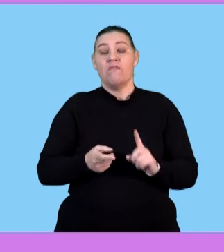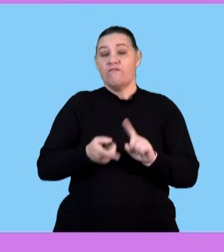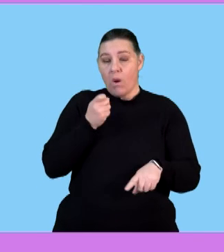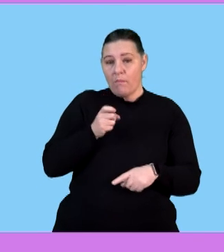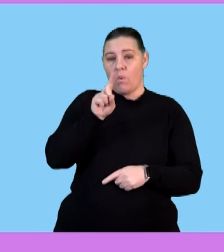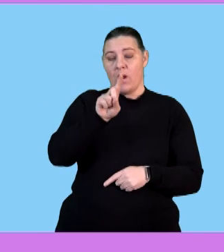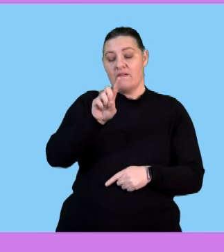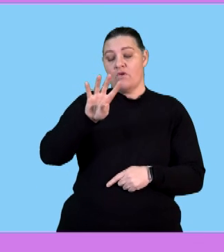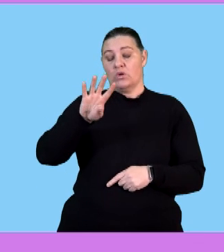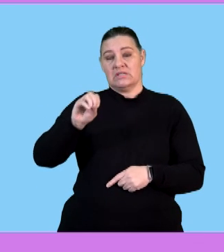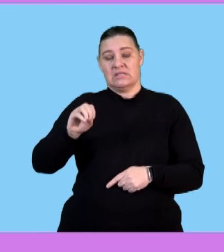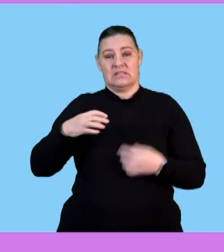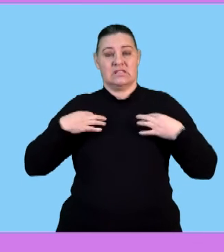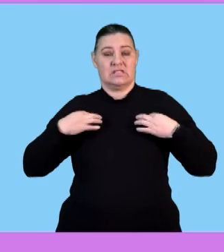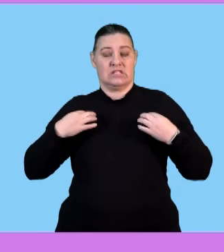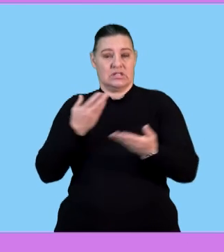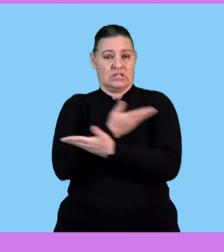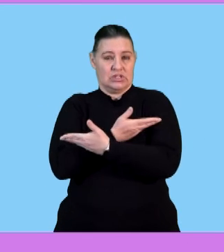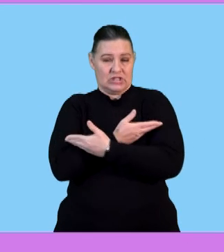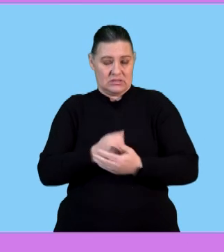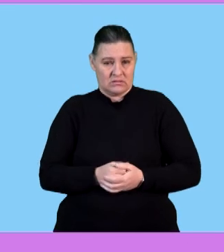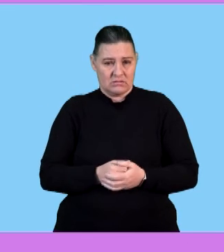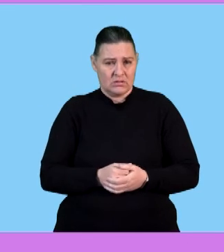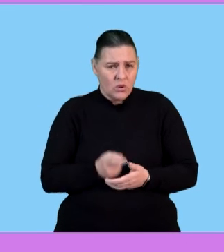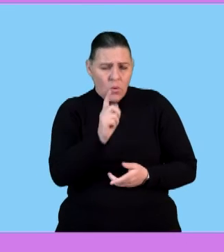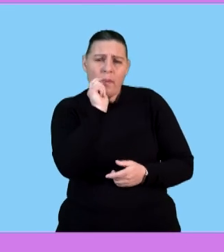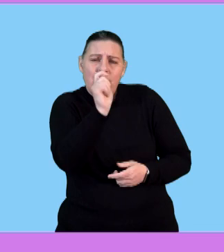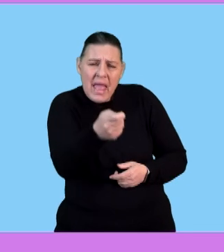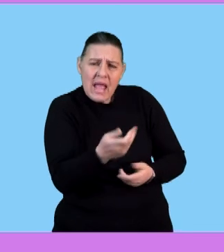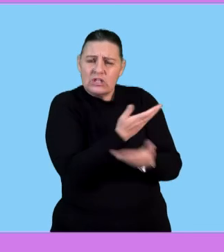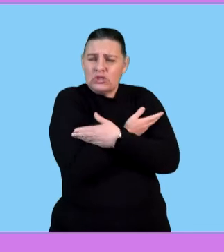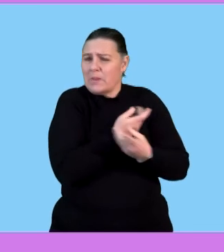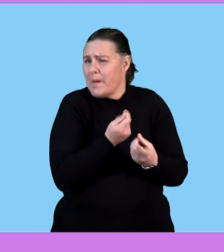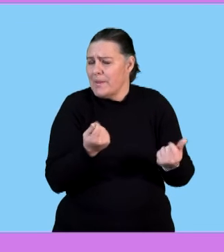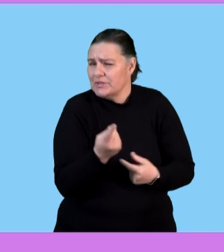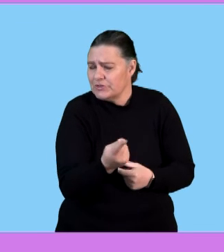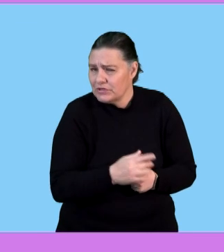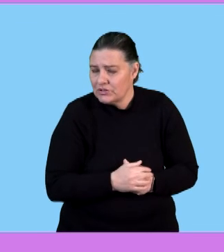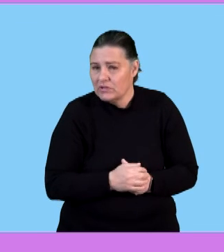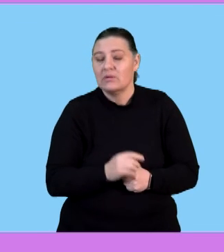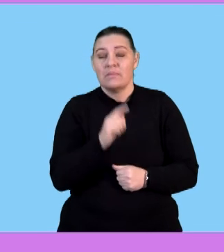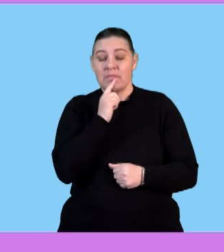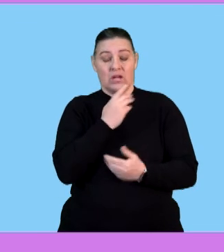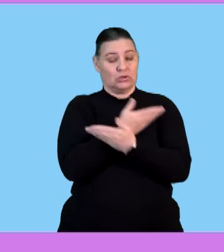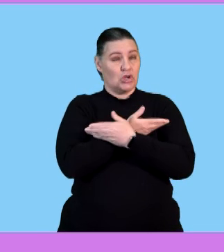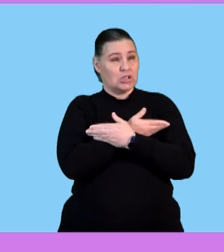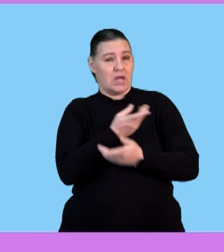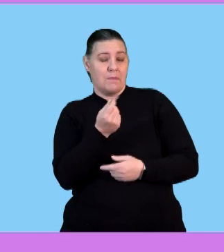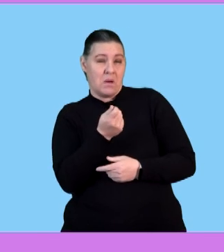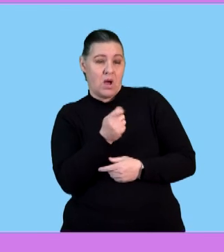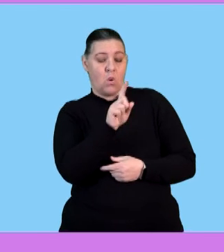140 Rand shirt. Calculate how much you will pay for the shirt. So we start off by saying the shirt